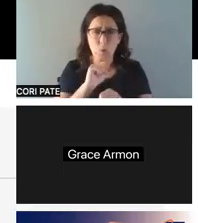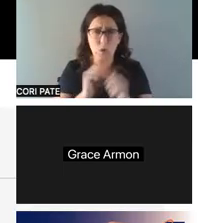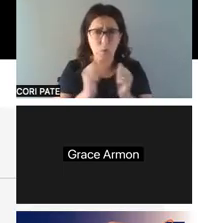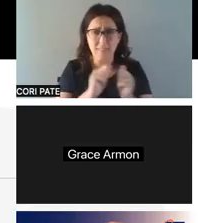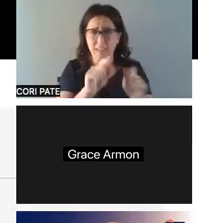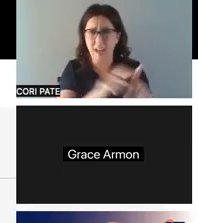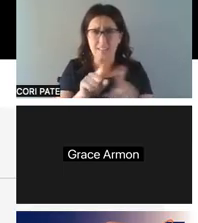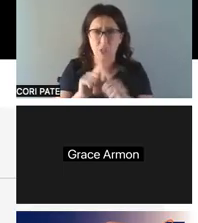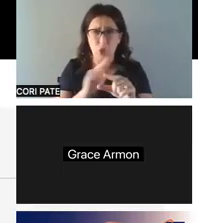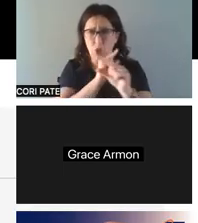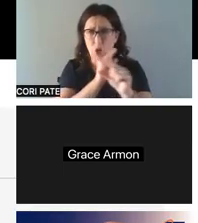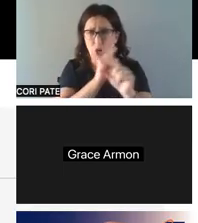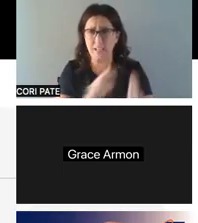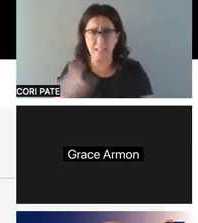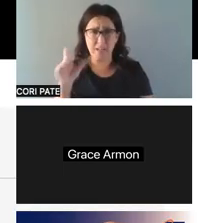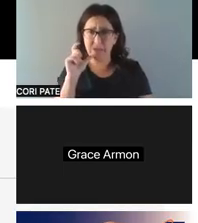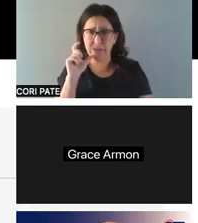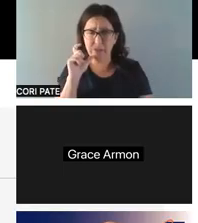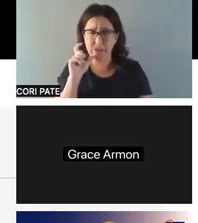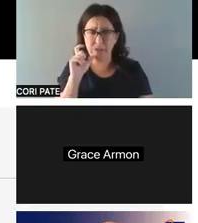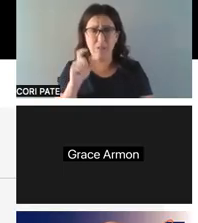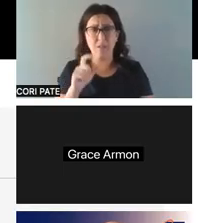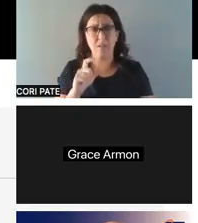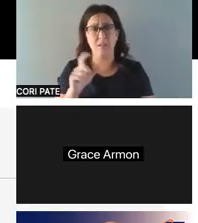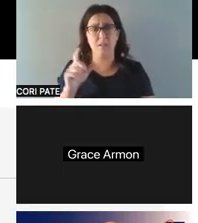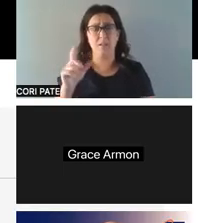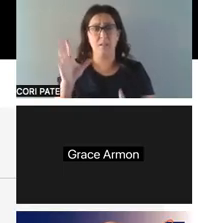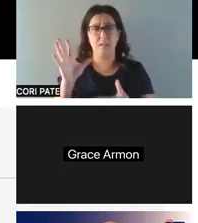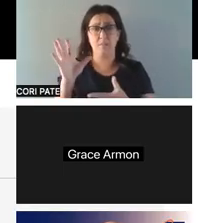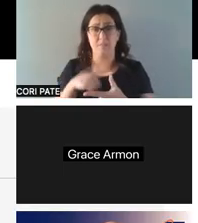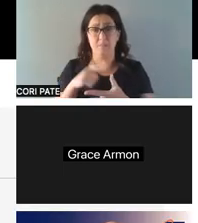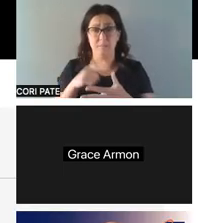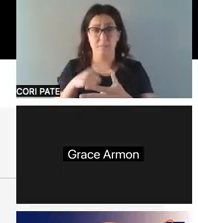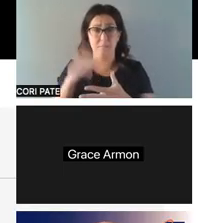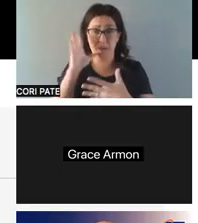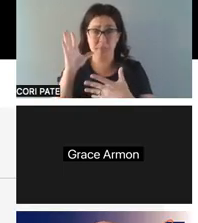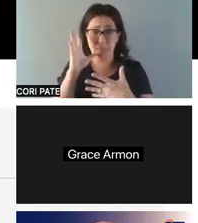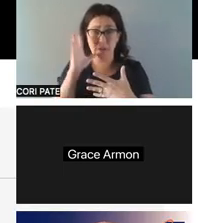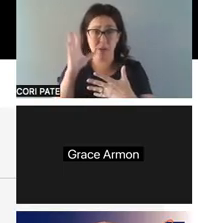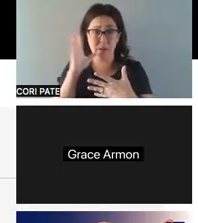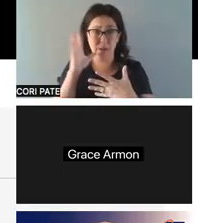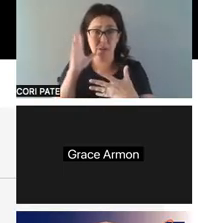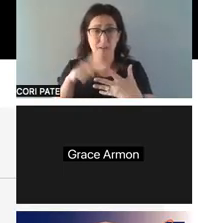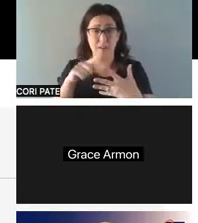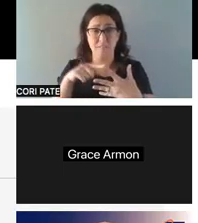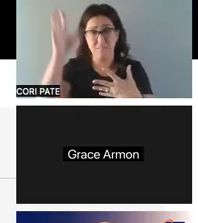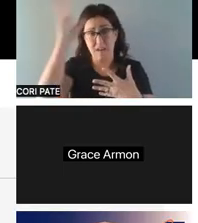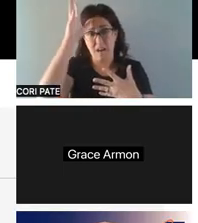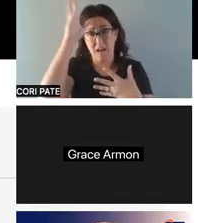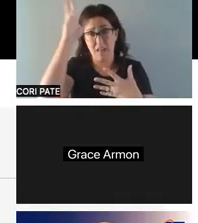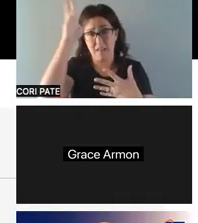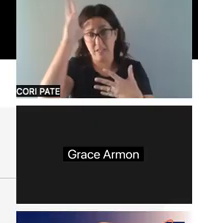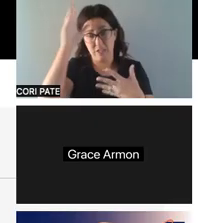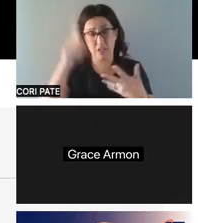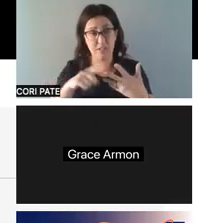guardians? And the first choice is parents, specifically mother. Second choice is parents,